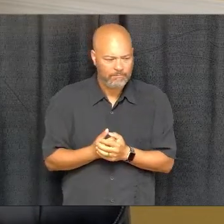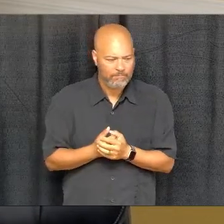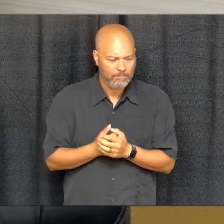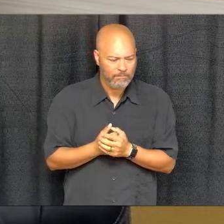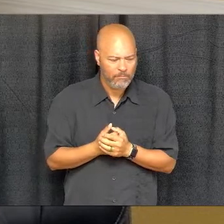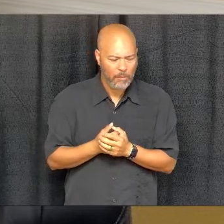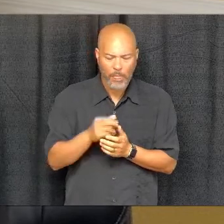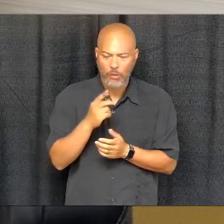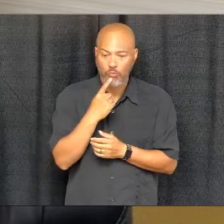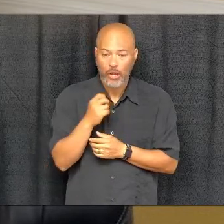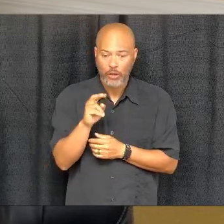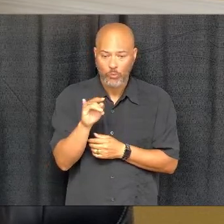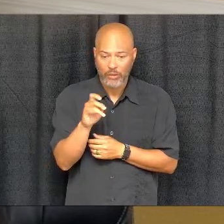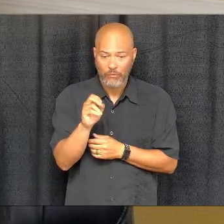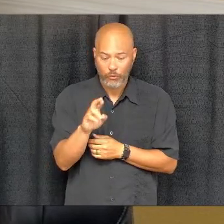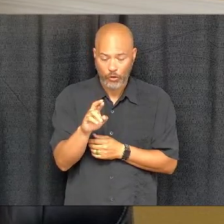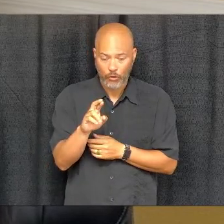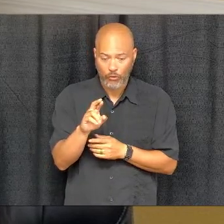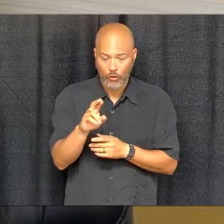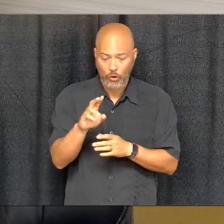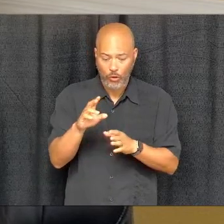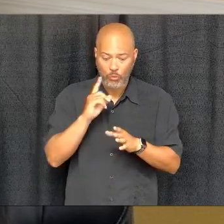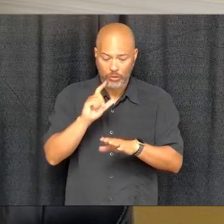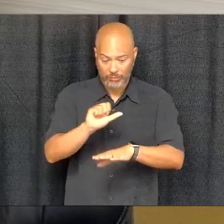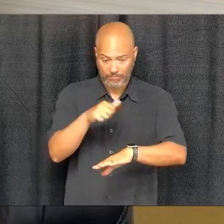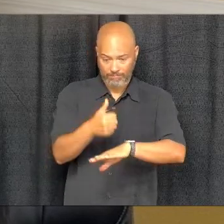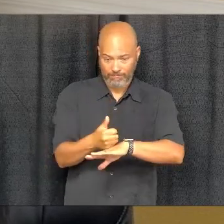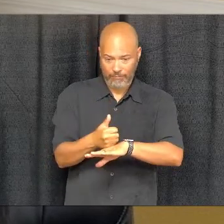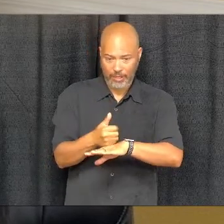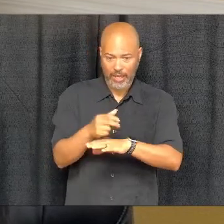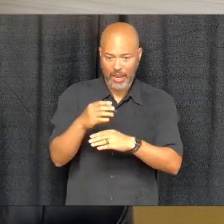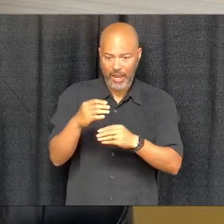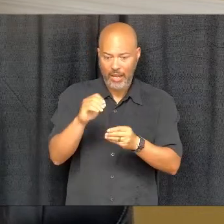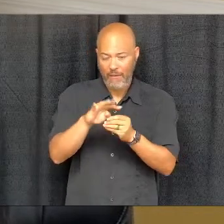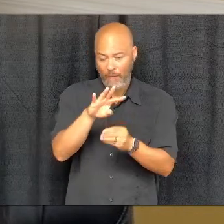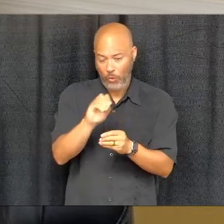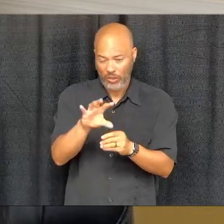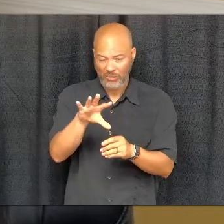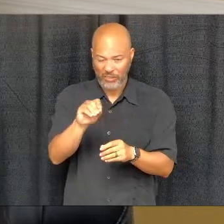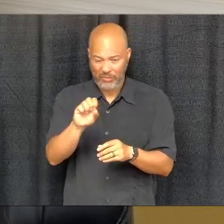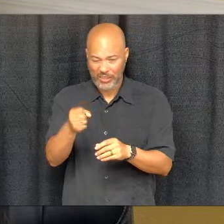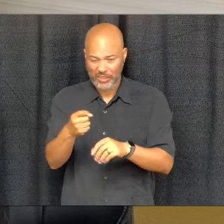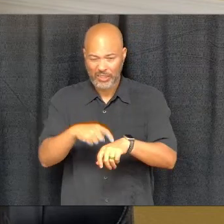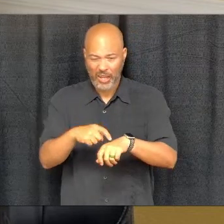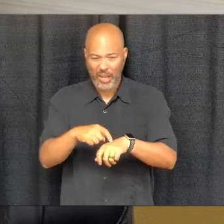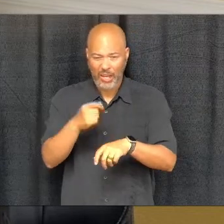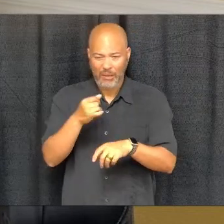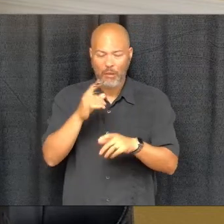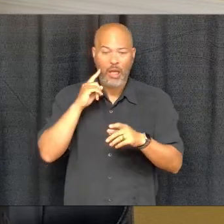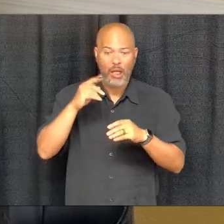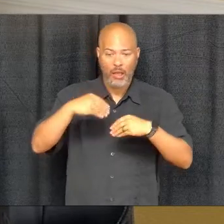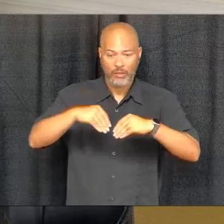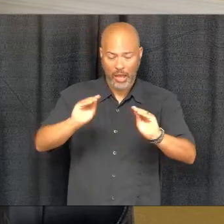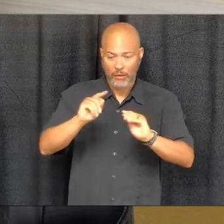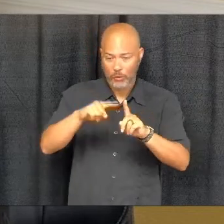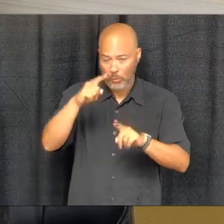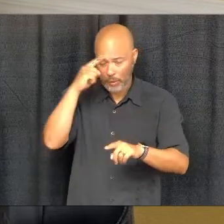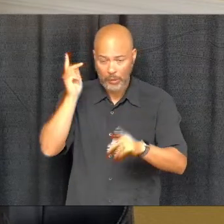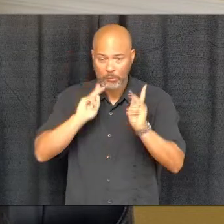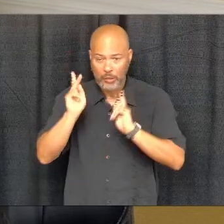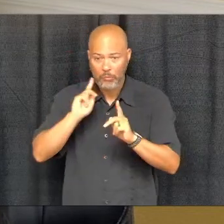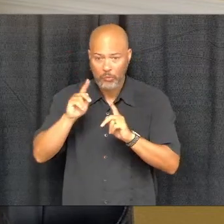The Red River neighborhood was established in the late 40s and 50s. The land was sold to African Americans by